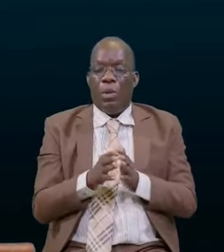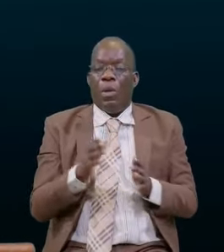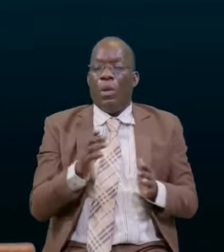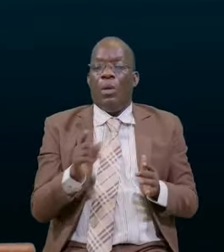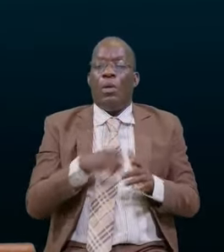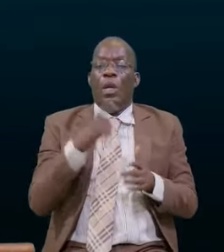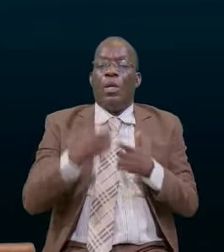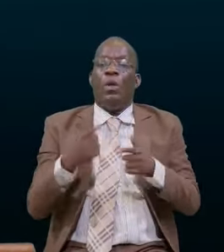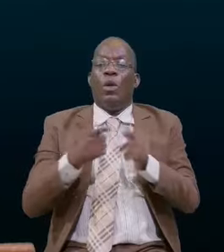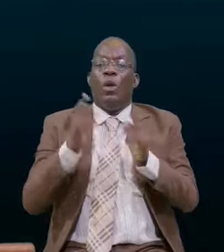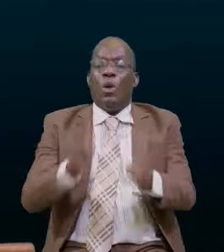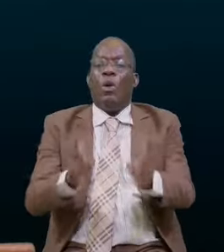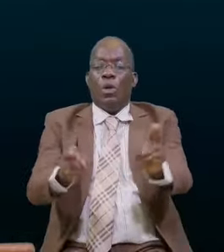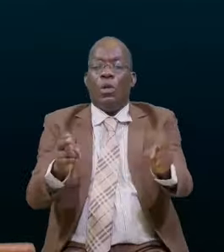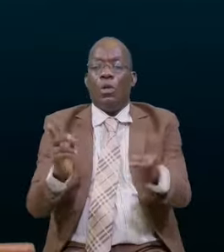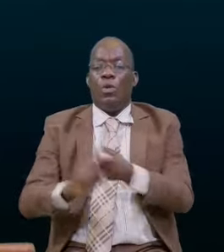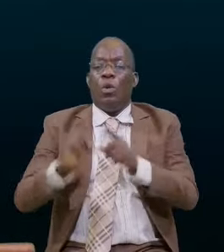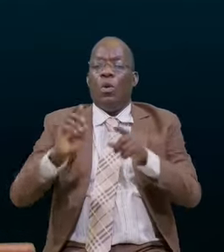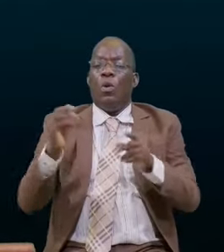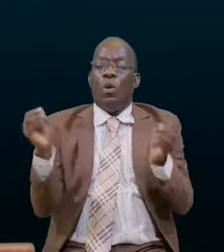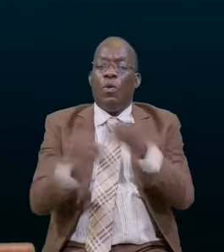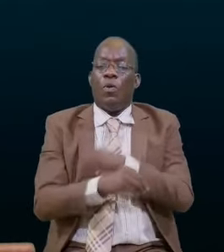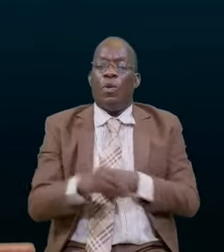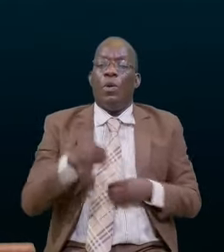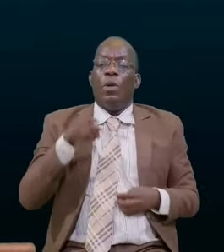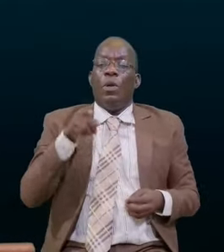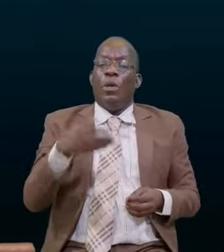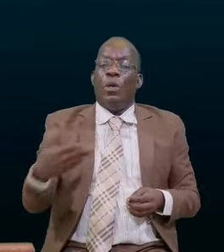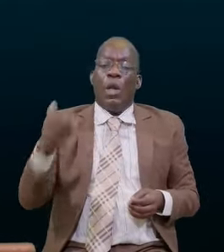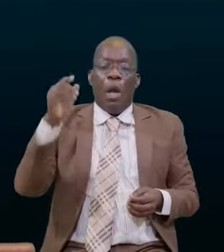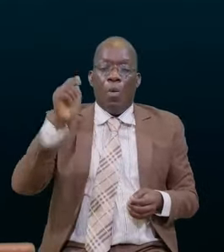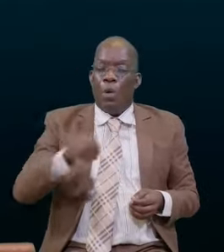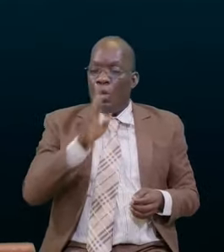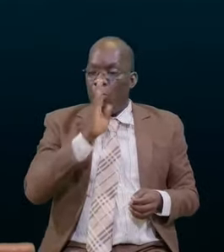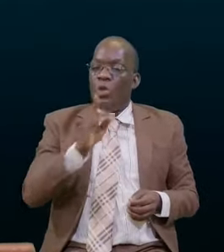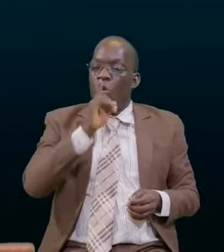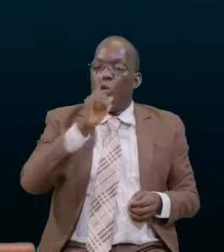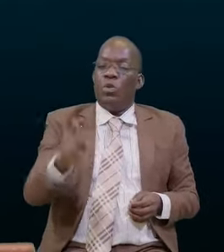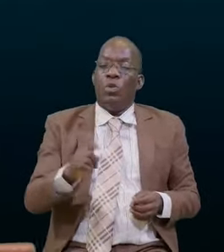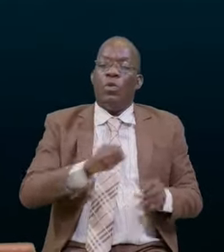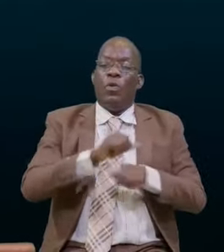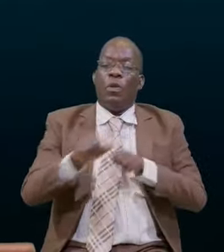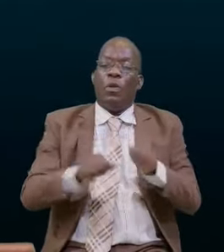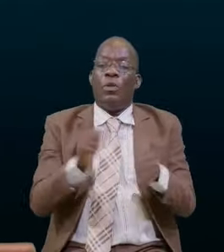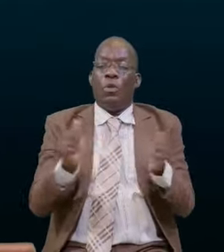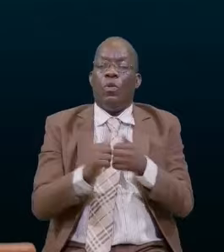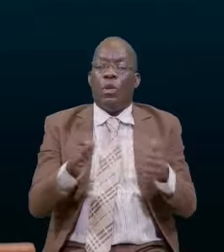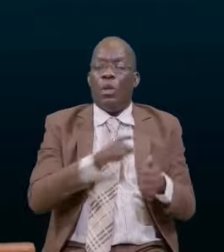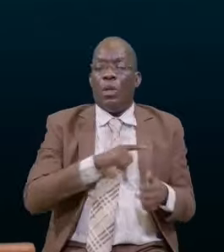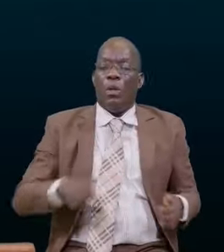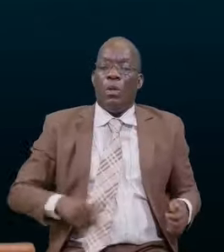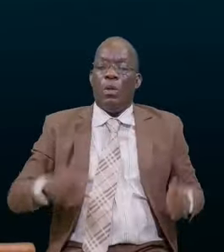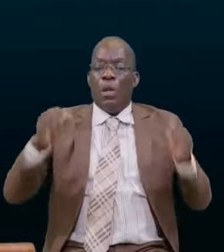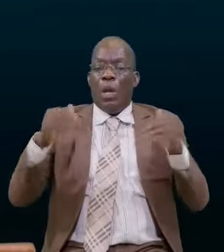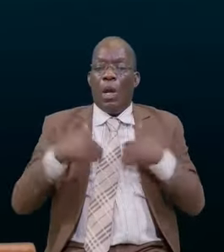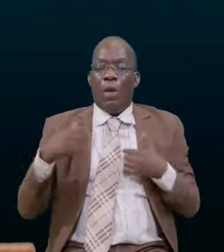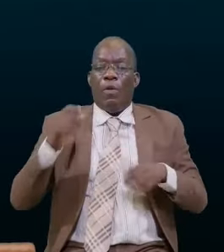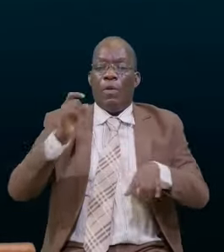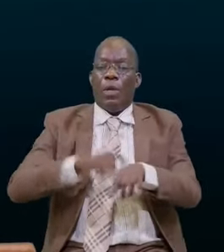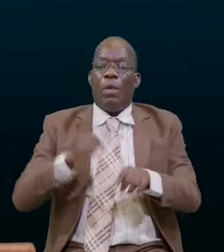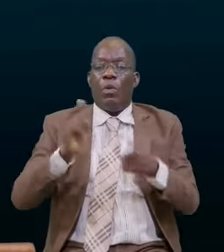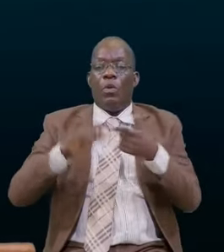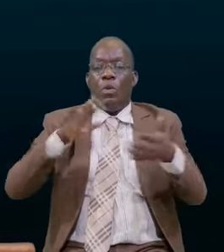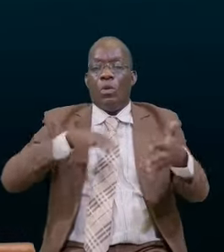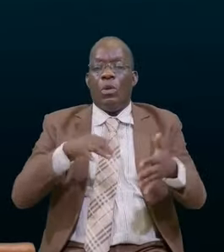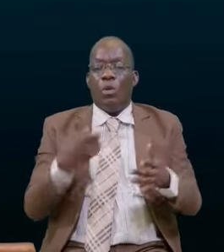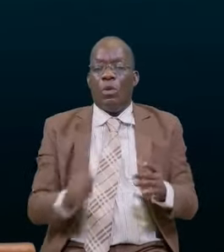away to your place of War there must be re genu fellowship with the Lord have time to read the Bible study the word of God and have time to